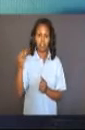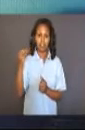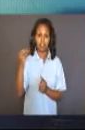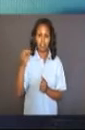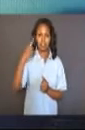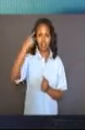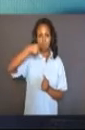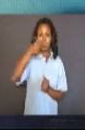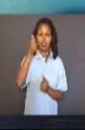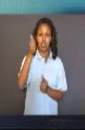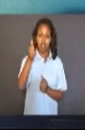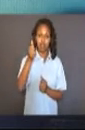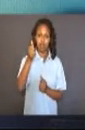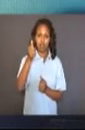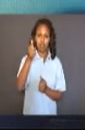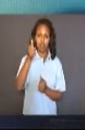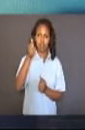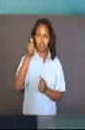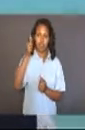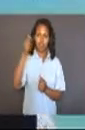and gallium arsenide.